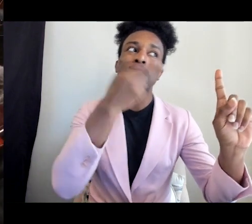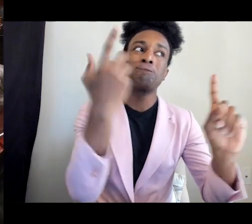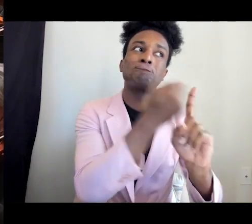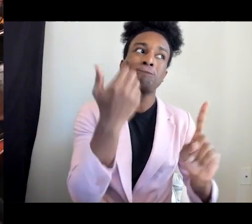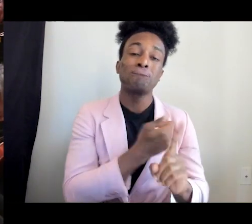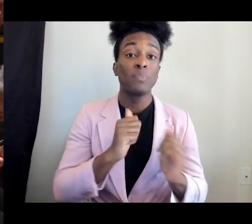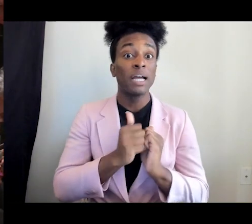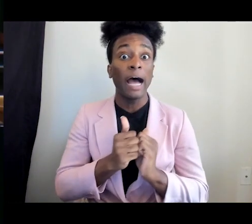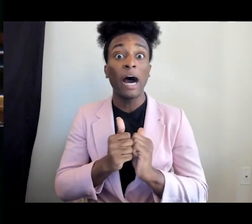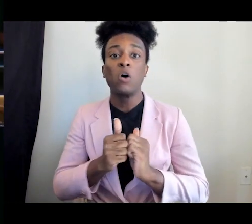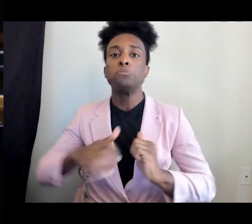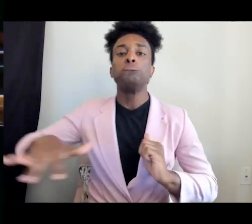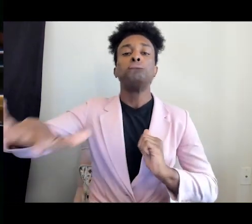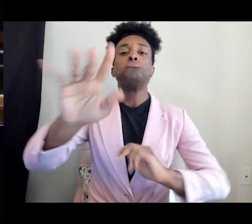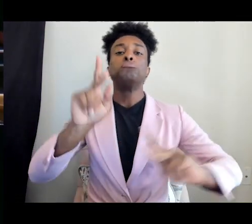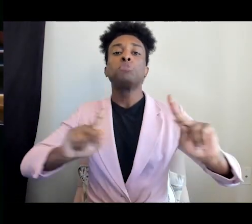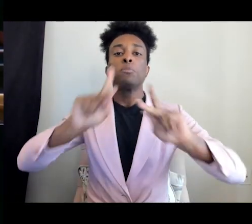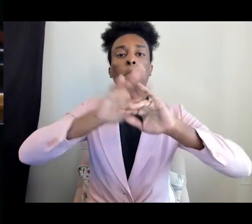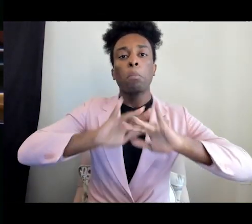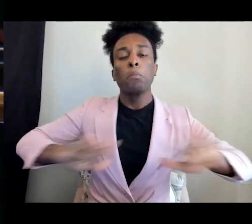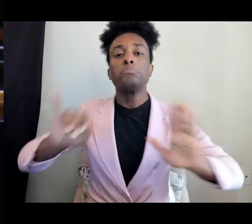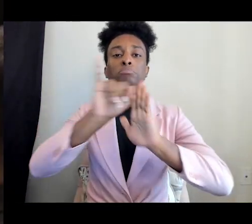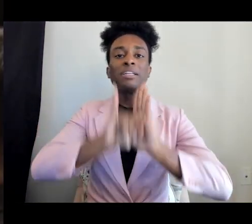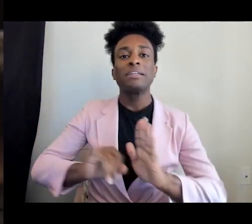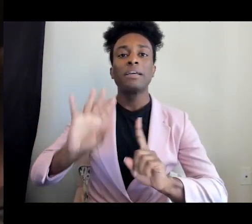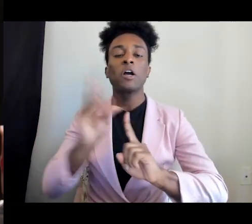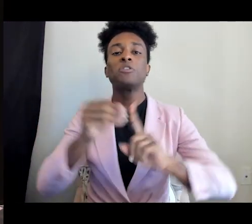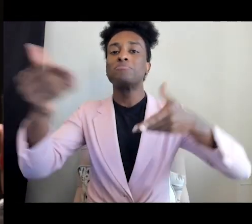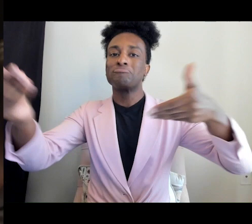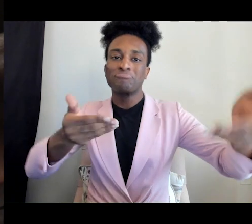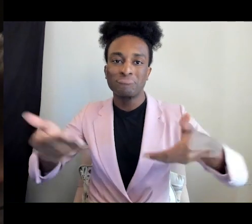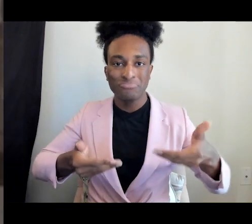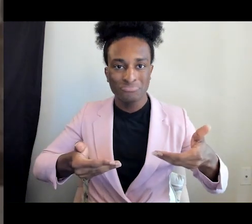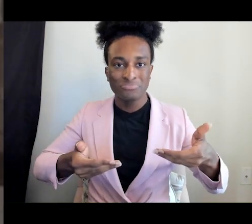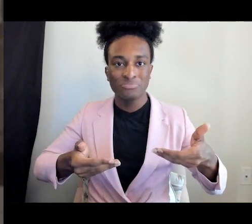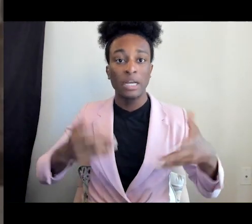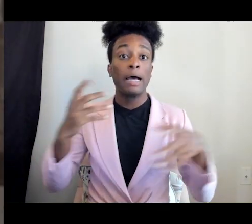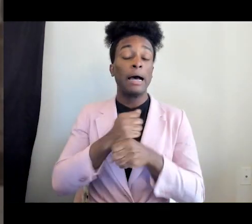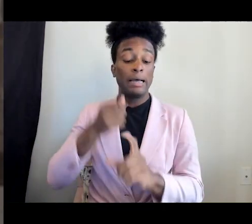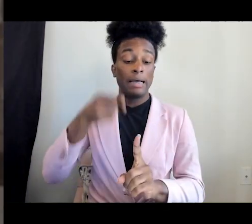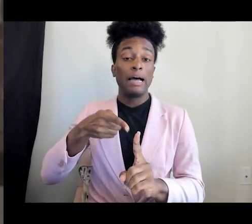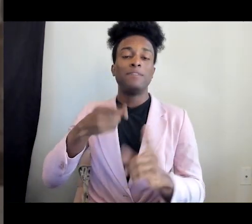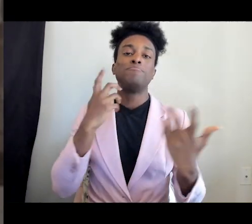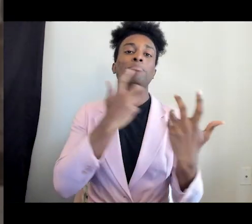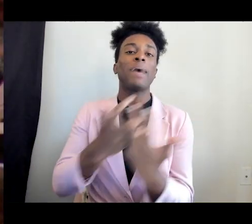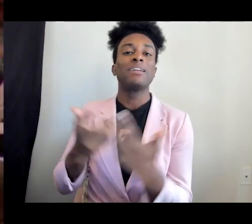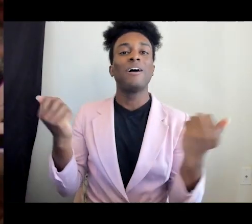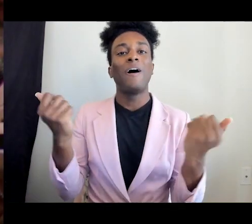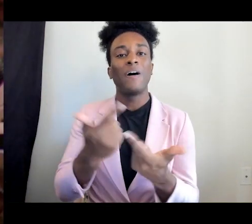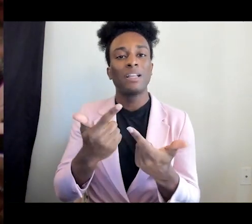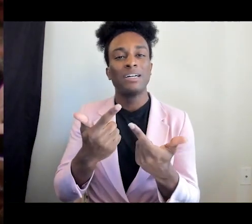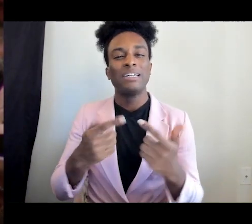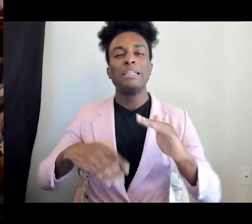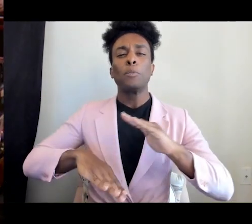made by really bringing all people of all cultural backgrounds into the orchestra. In short, it is for everyone.